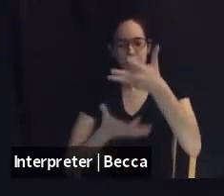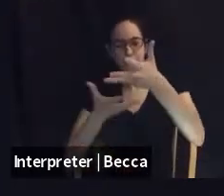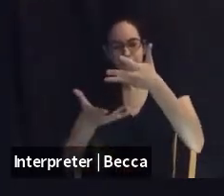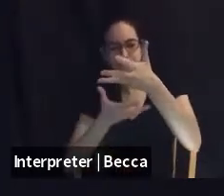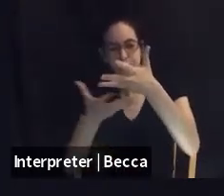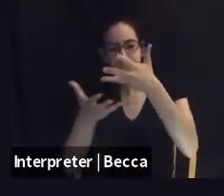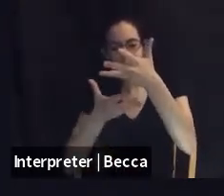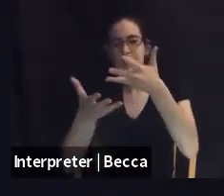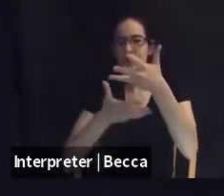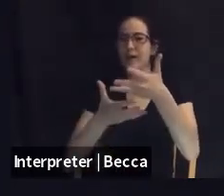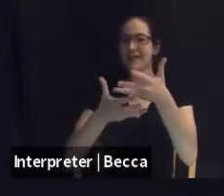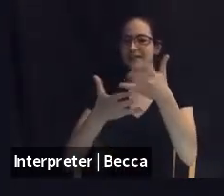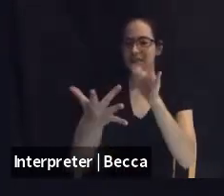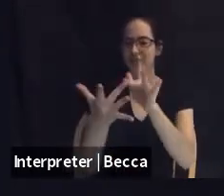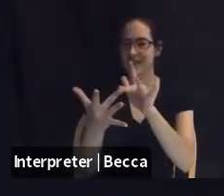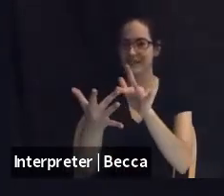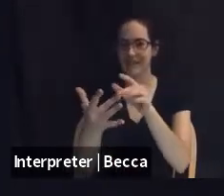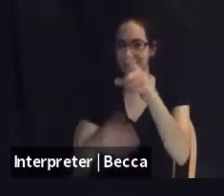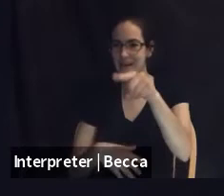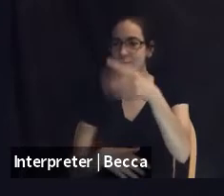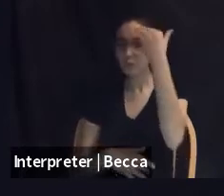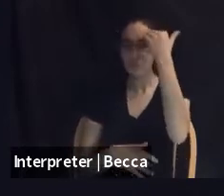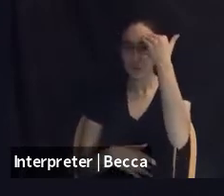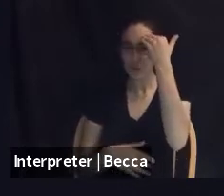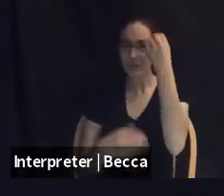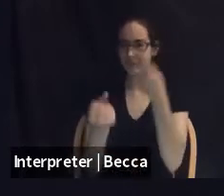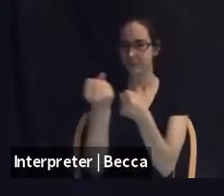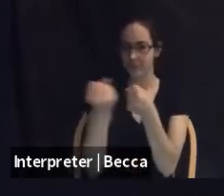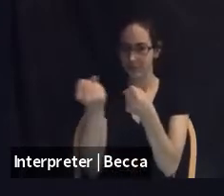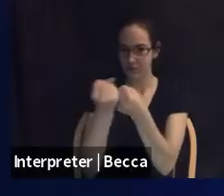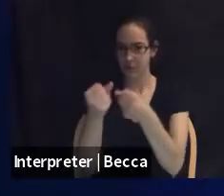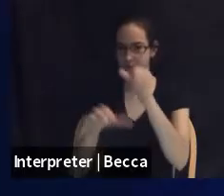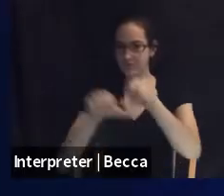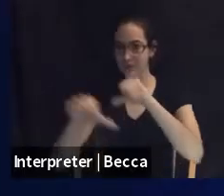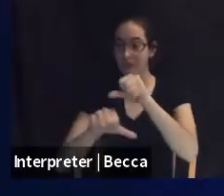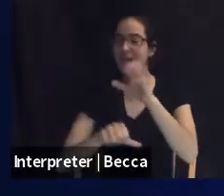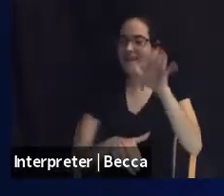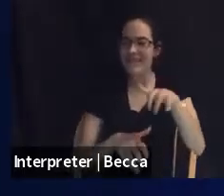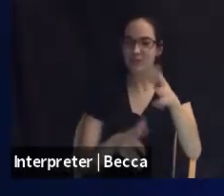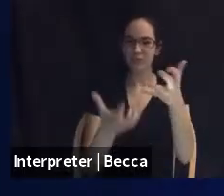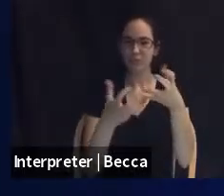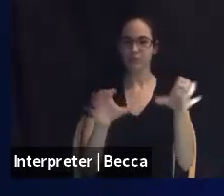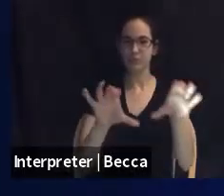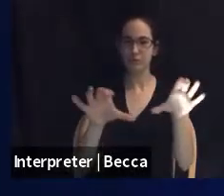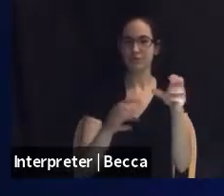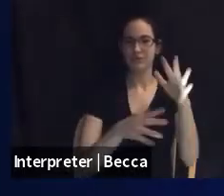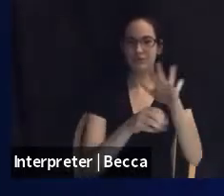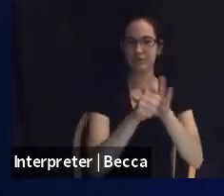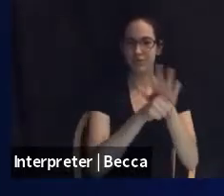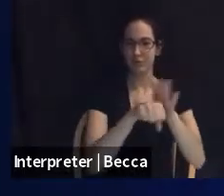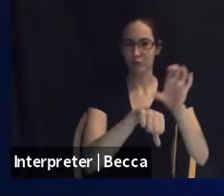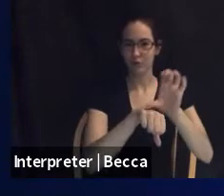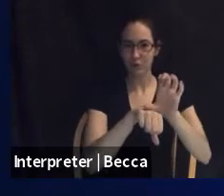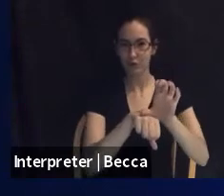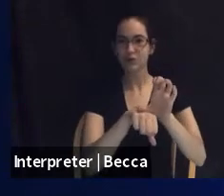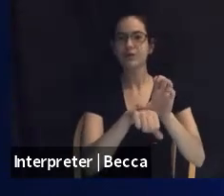connected to know that we are there for one another. And that's what we want to do in the local church, is have touch points where people know we are